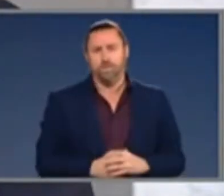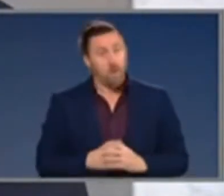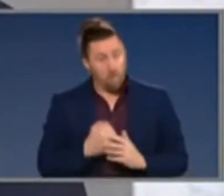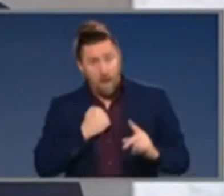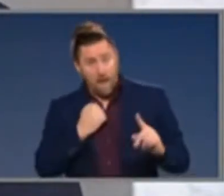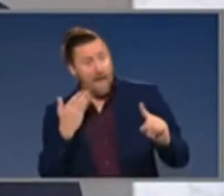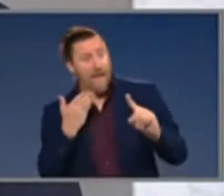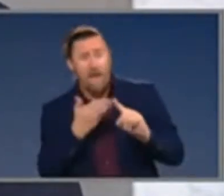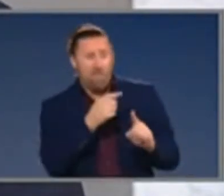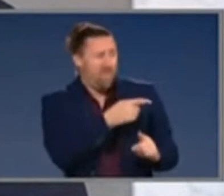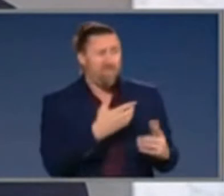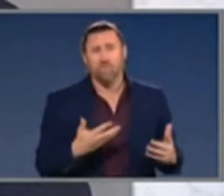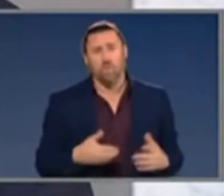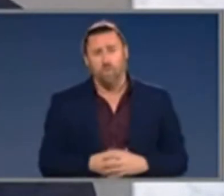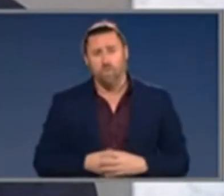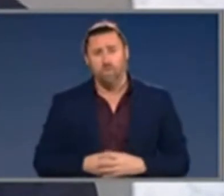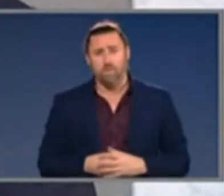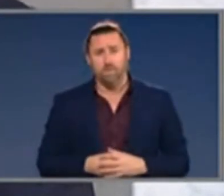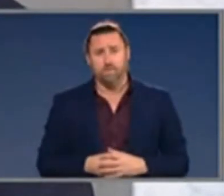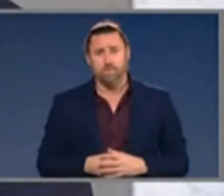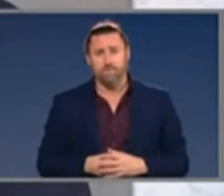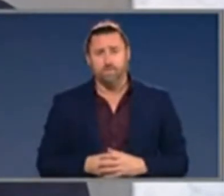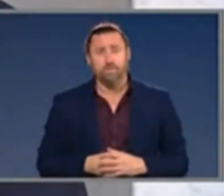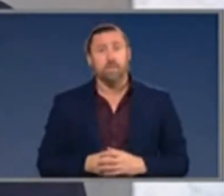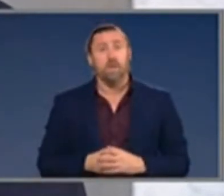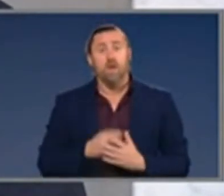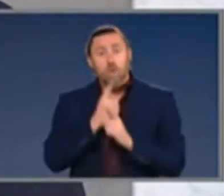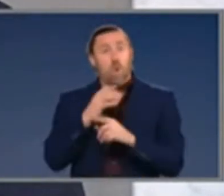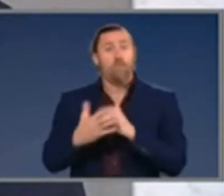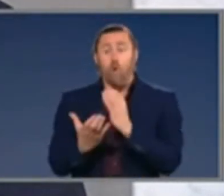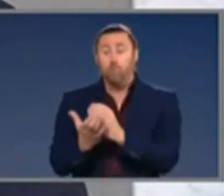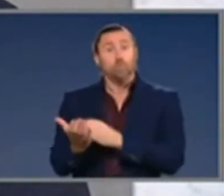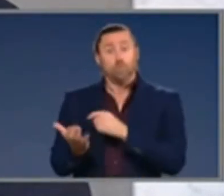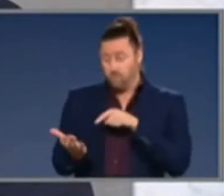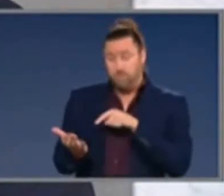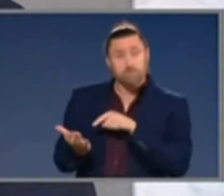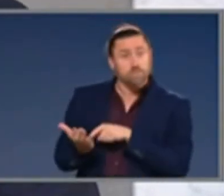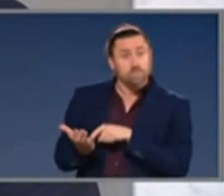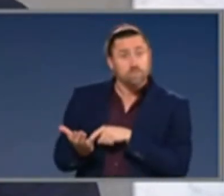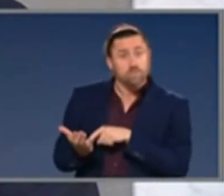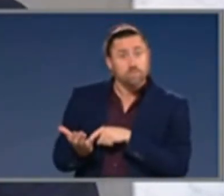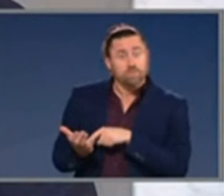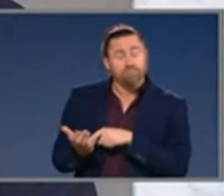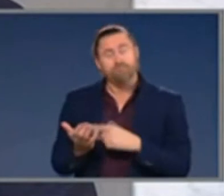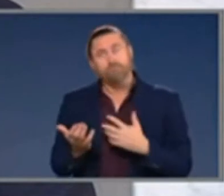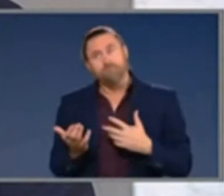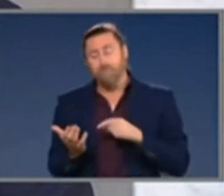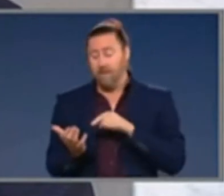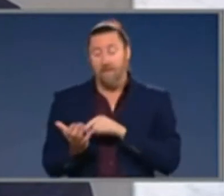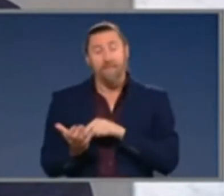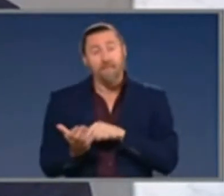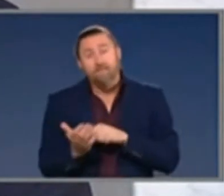here. The constitutional position is one that